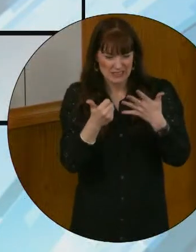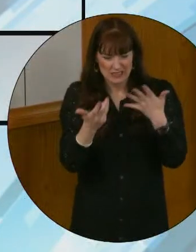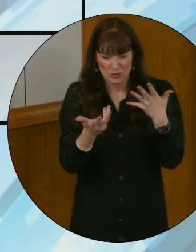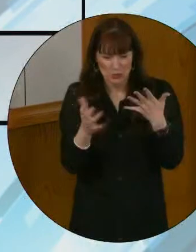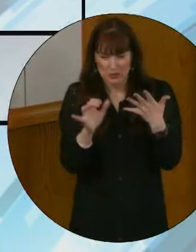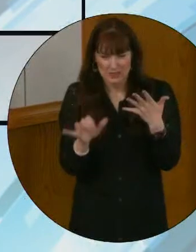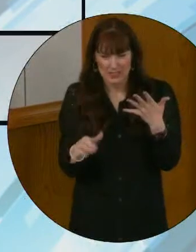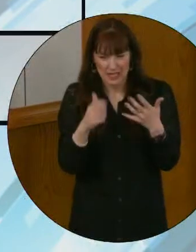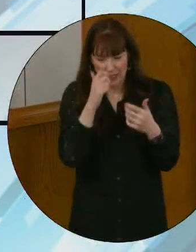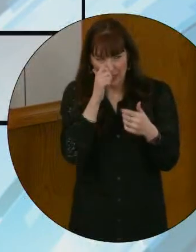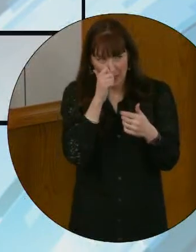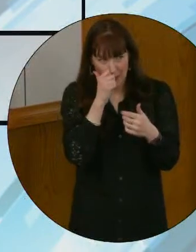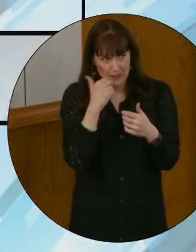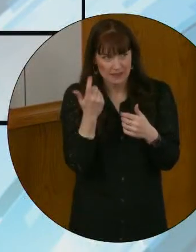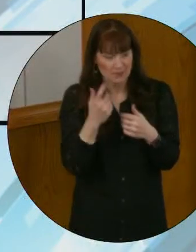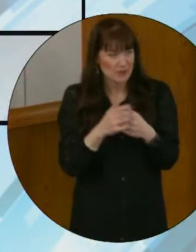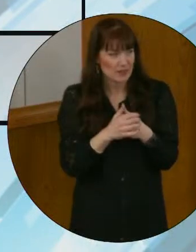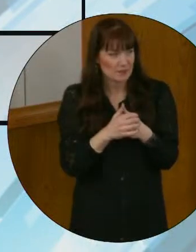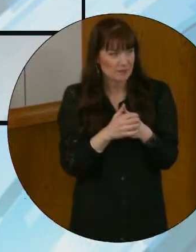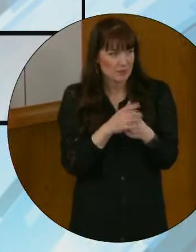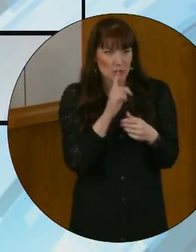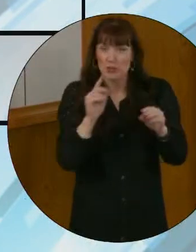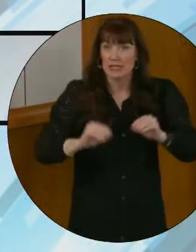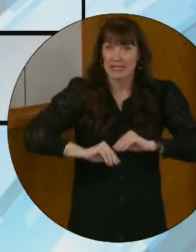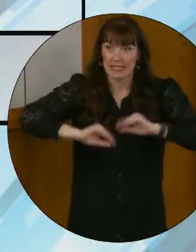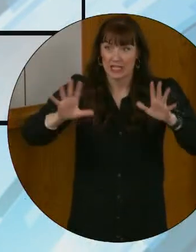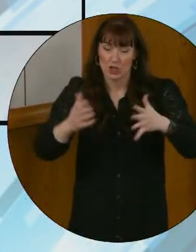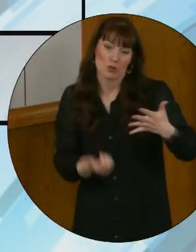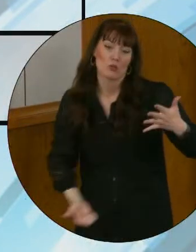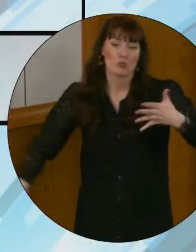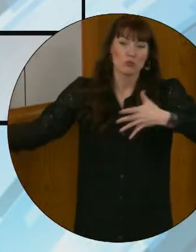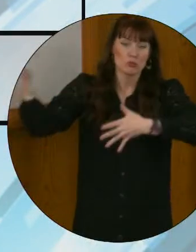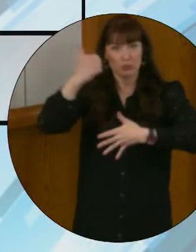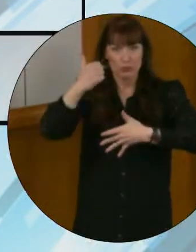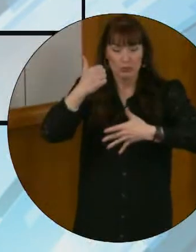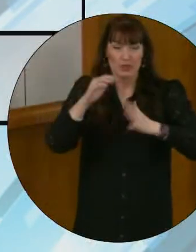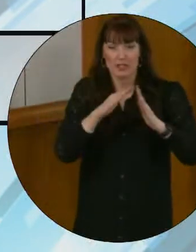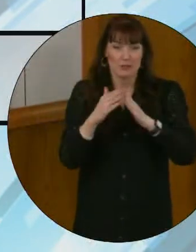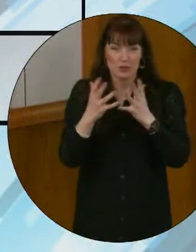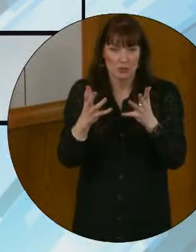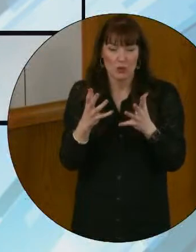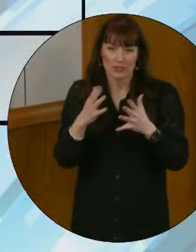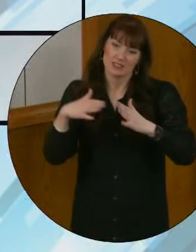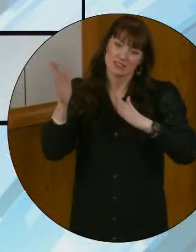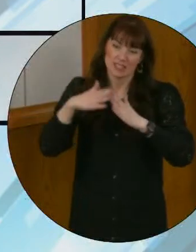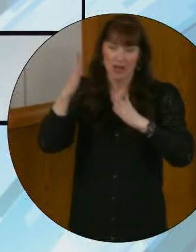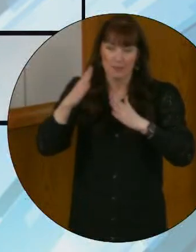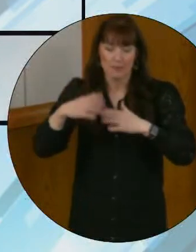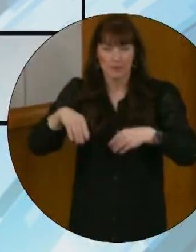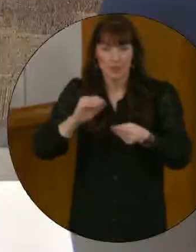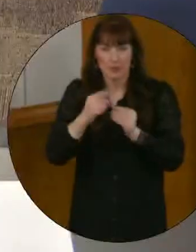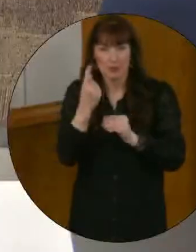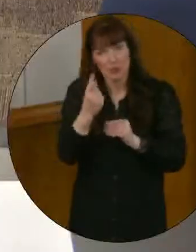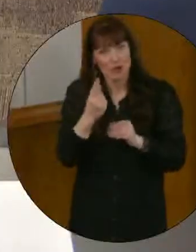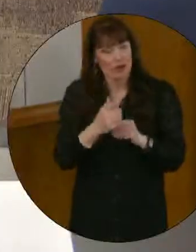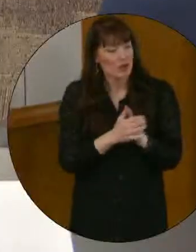was it something that was very clear, this is what the community wants?